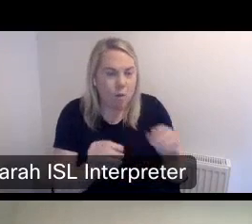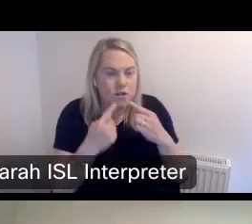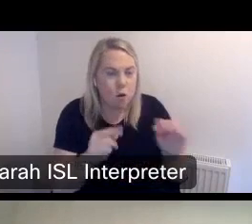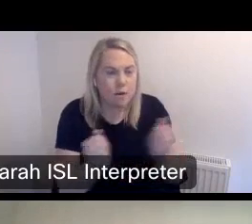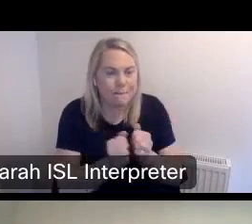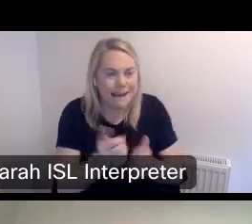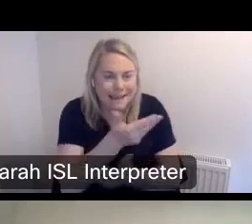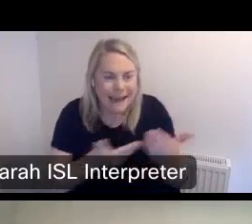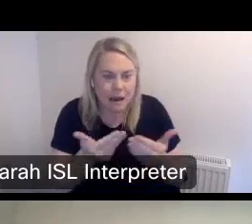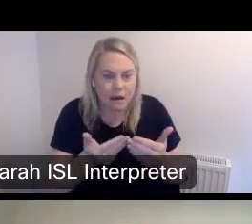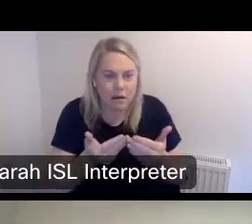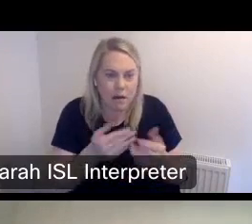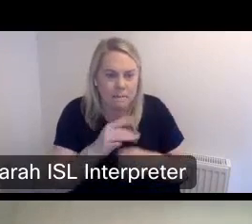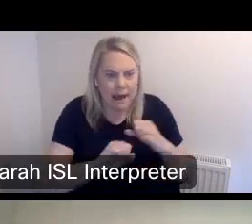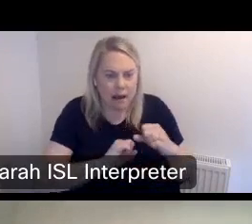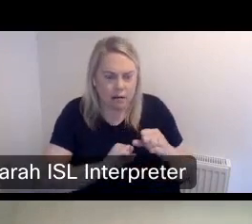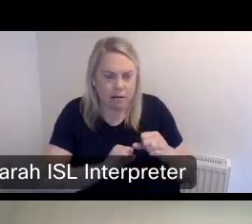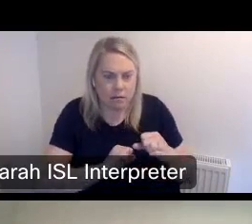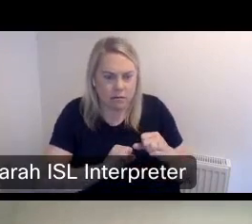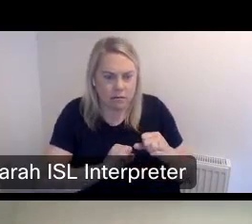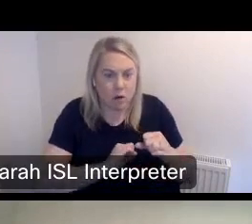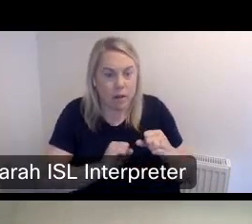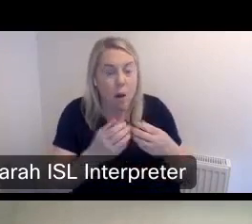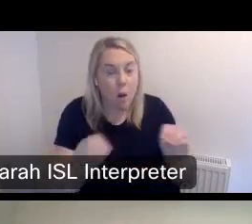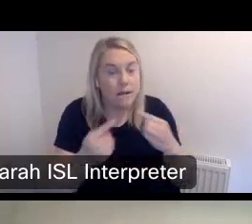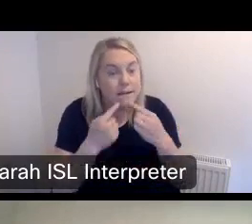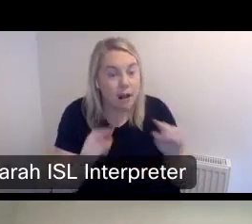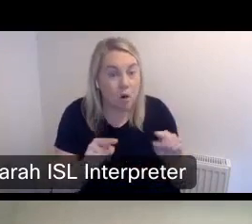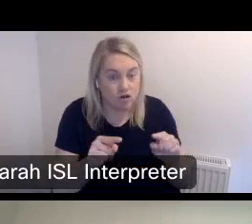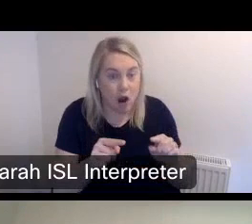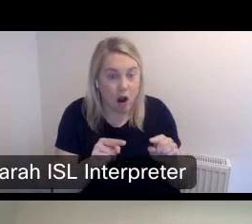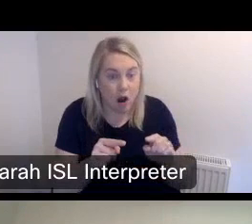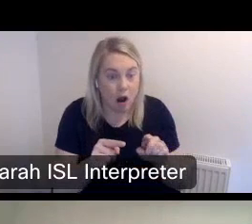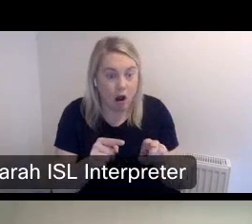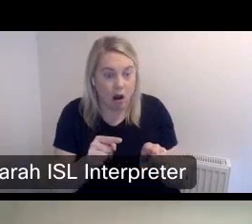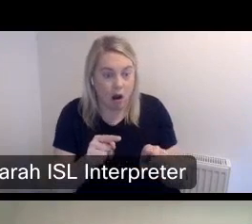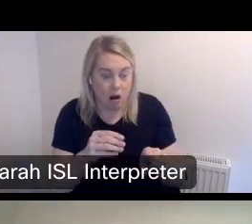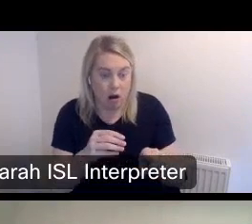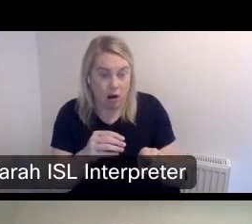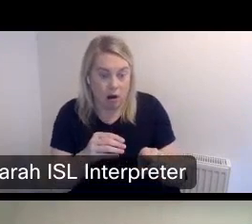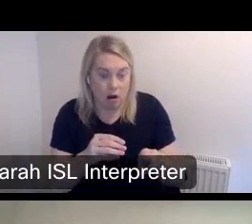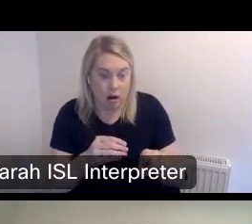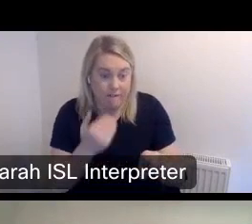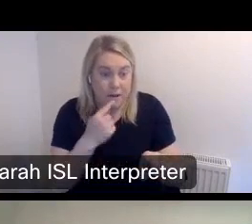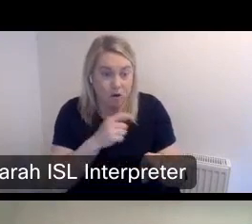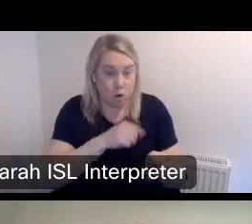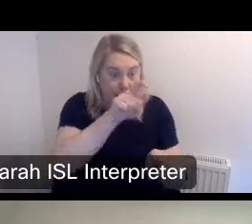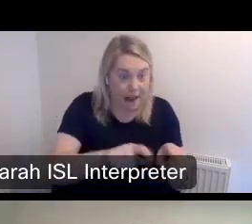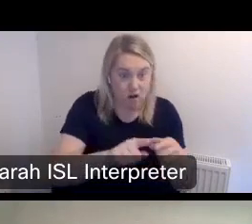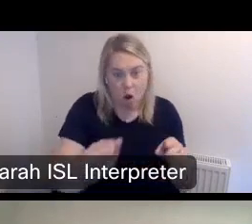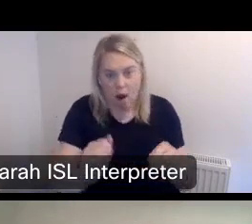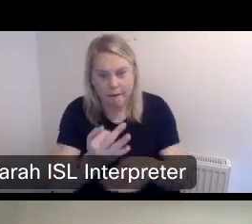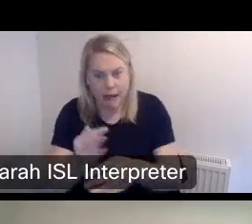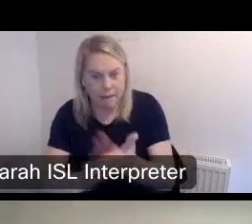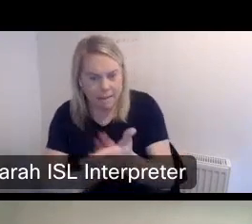order to make the open disclosure of that notifiable incident to the patient or their relative, notwithstanding